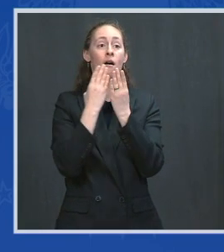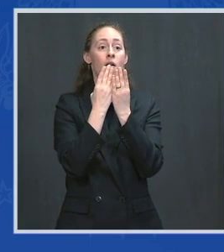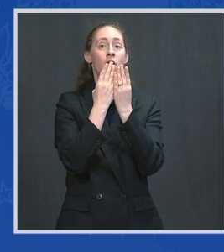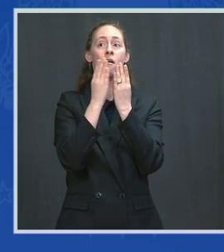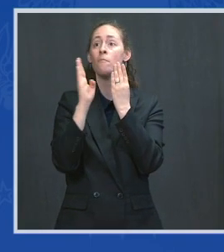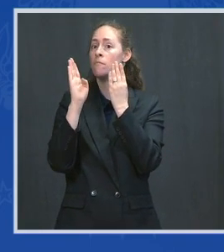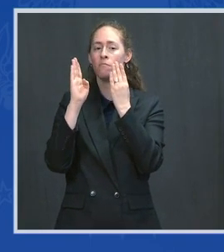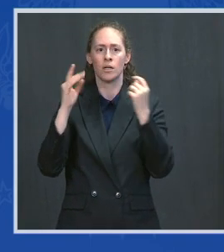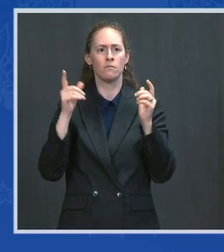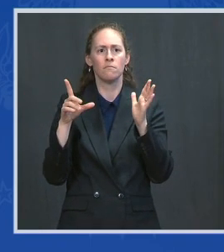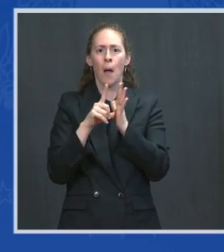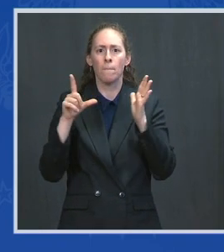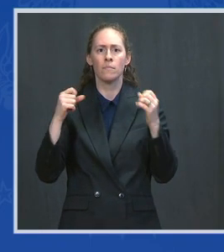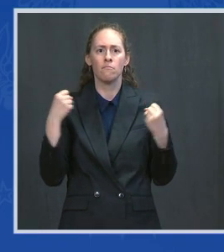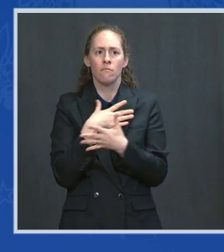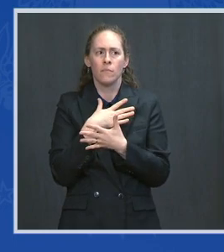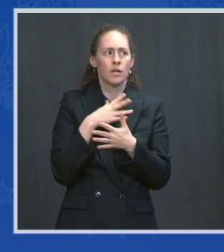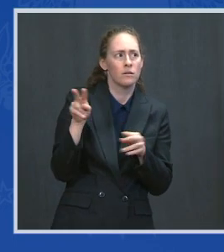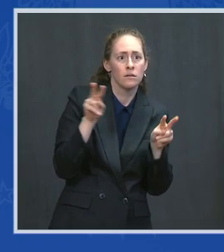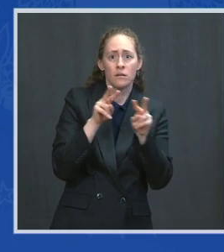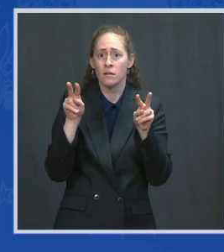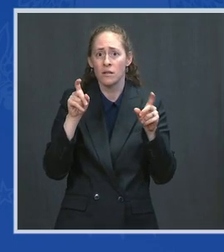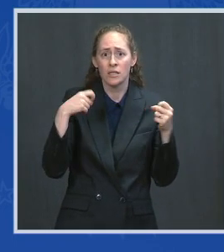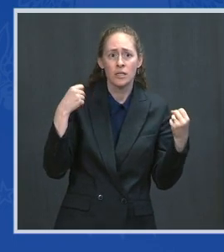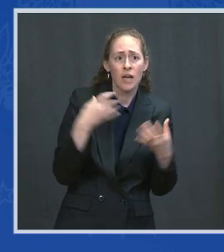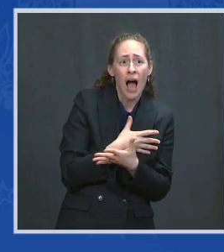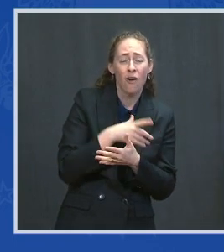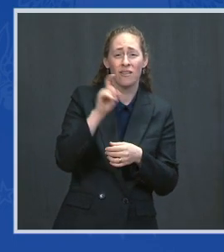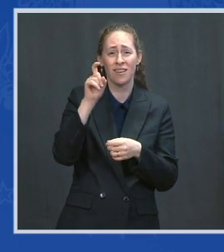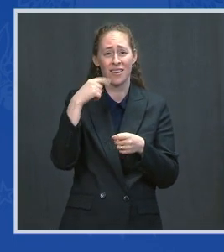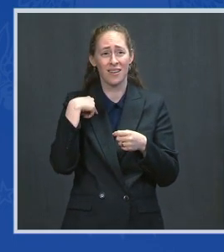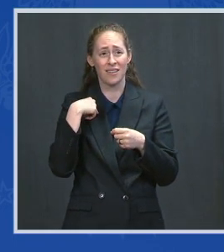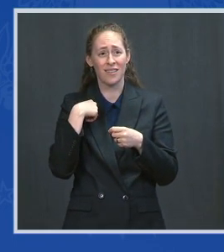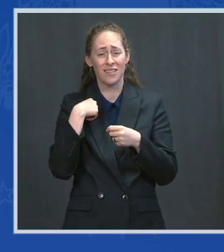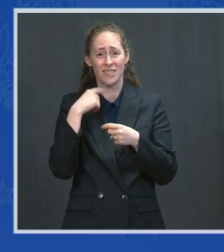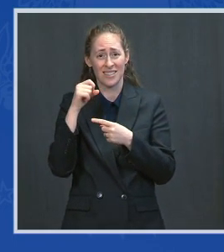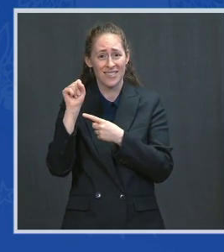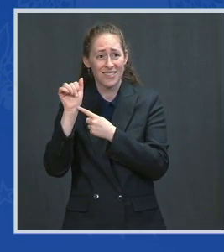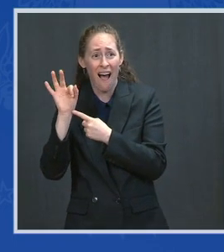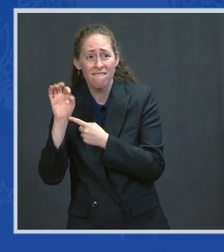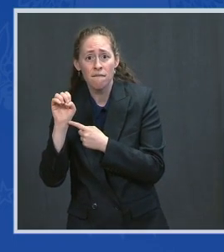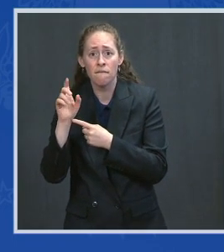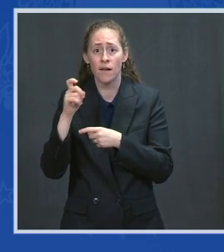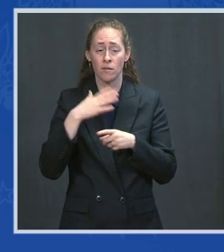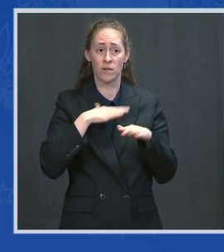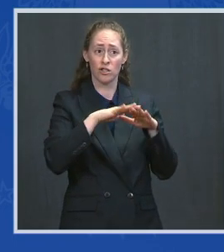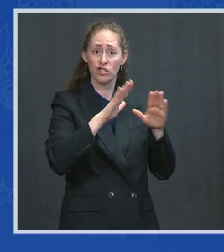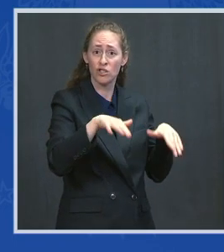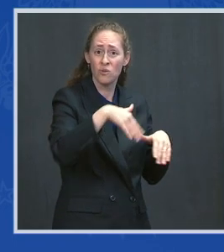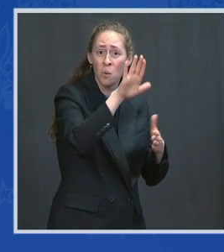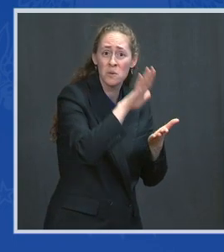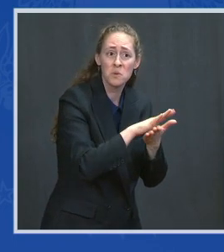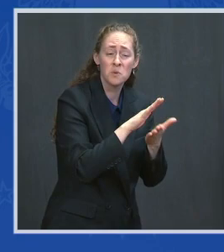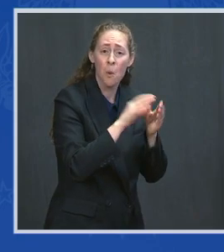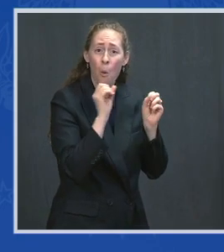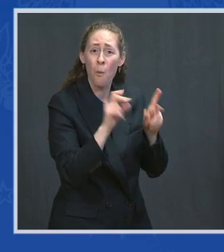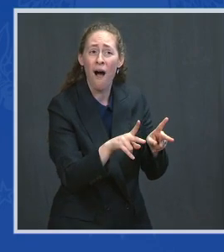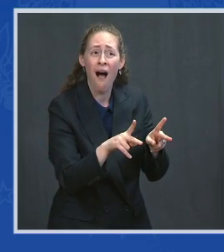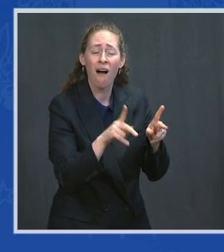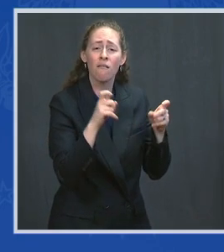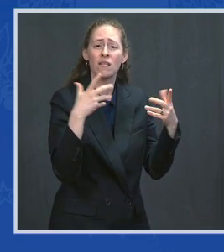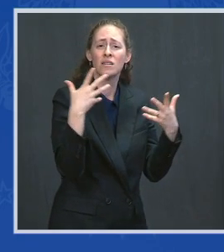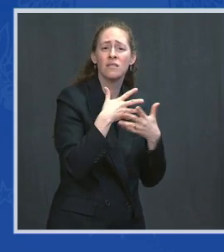ones. The moms and dads, when they let their kids out the door to go to school, were worried.